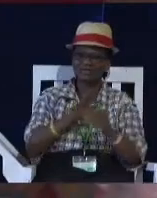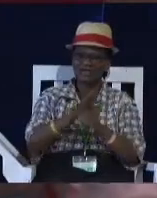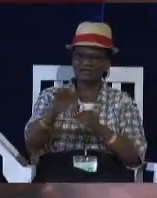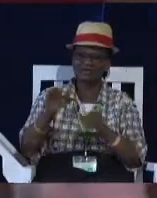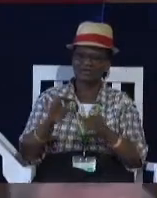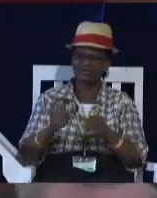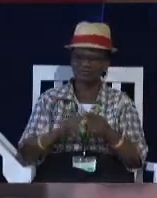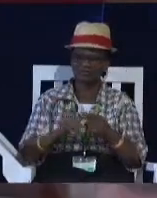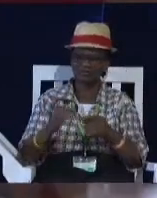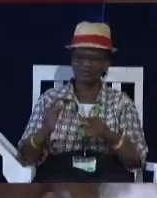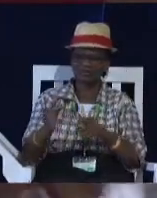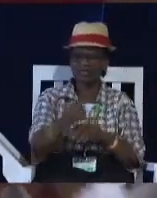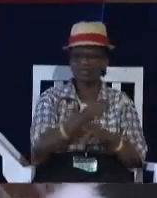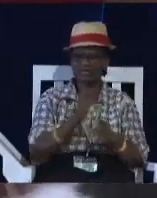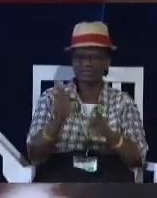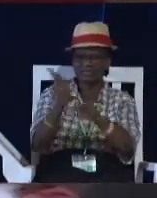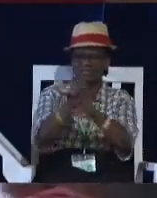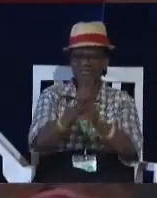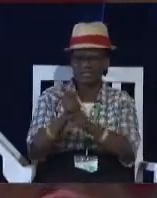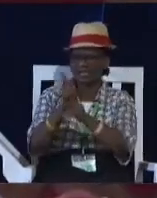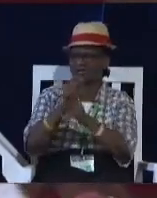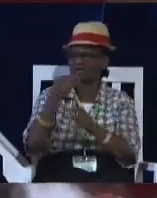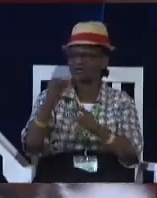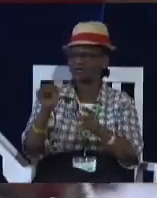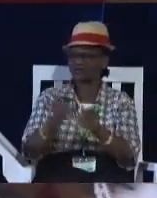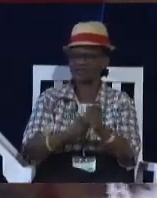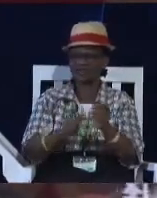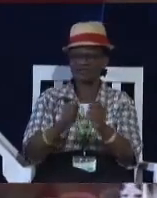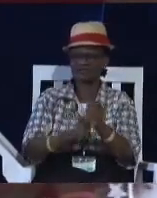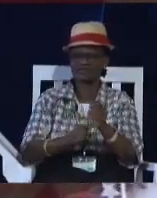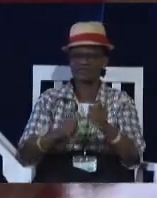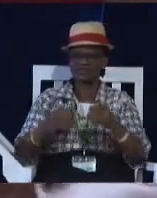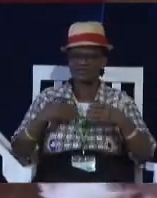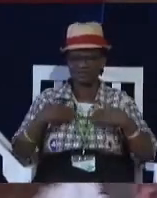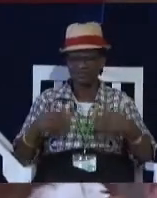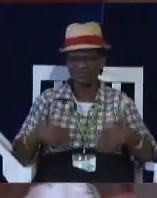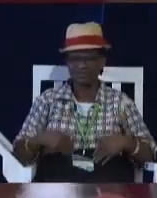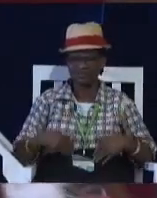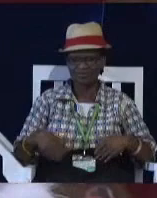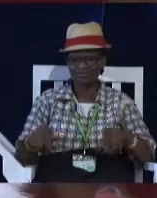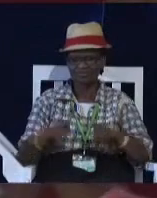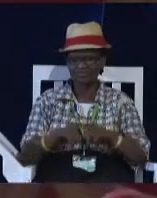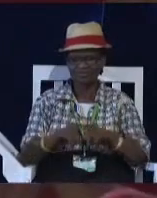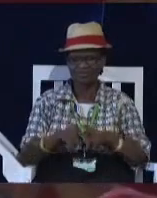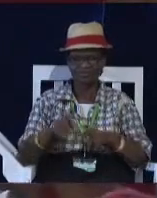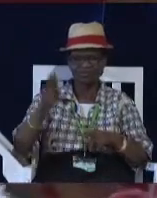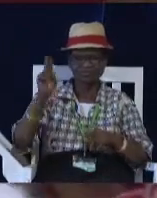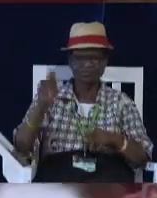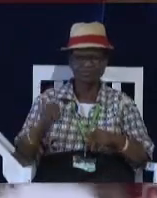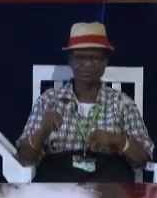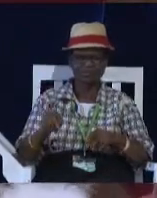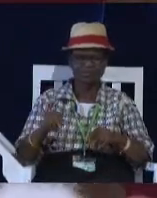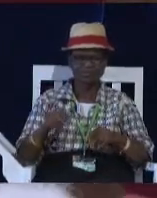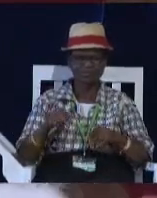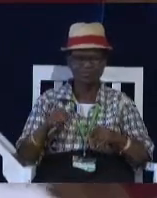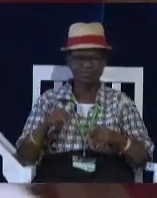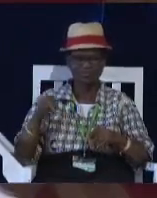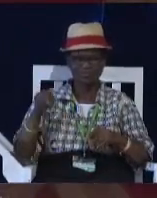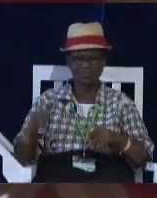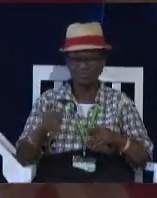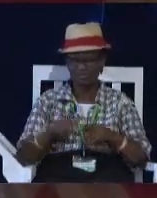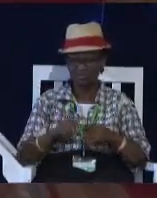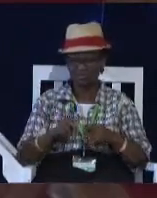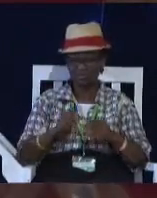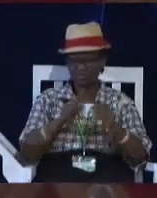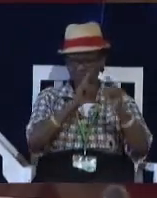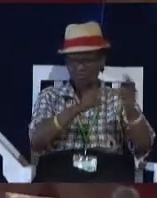until everybody has been anointed. So no need to rush. So the pastors will come, they will line up in